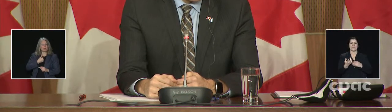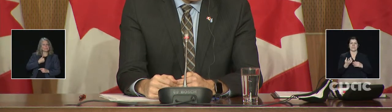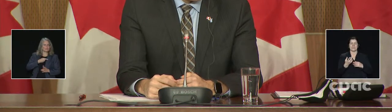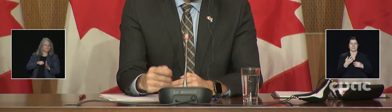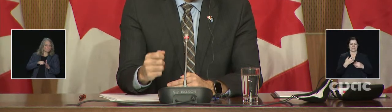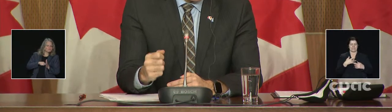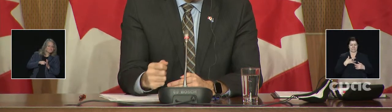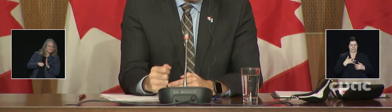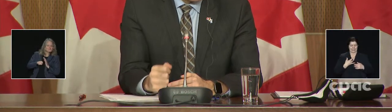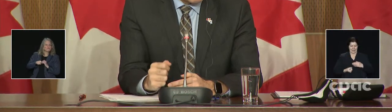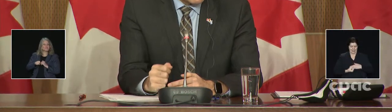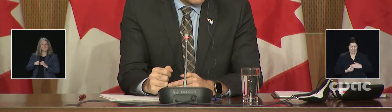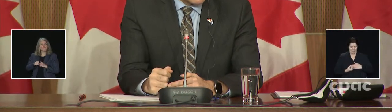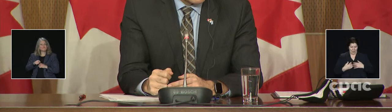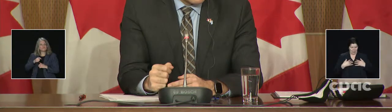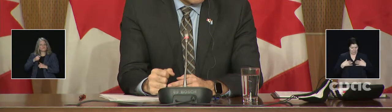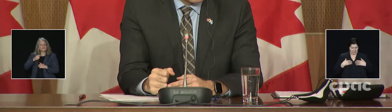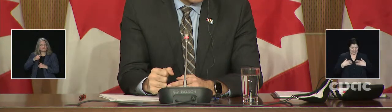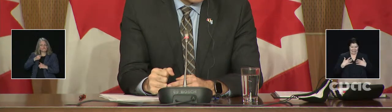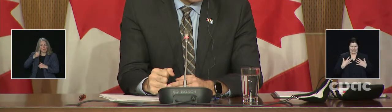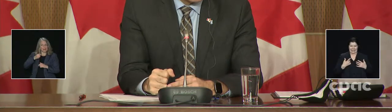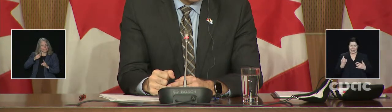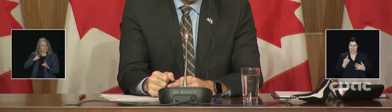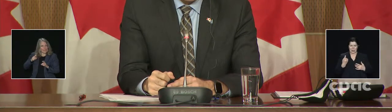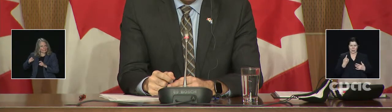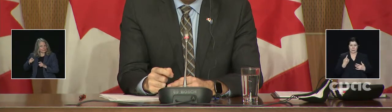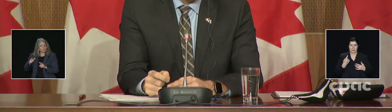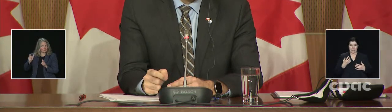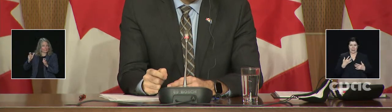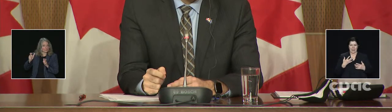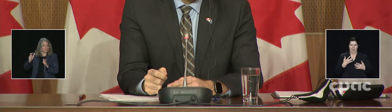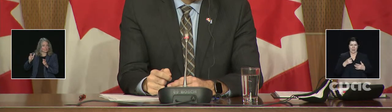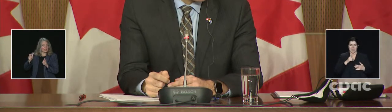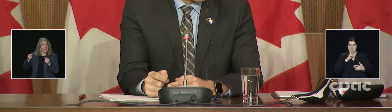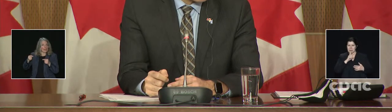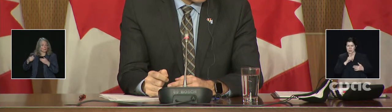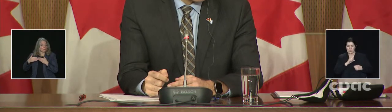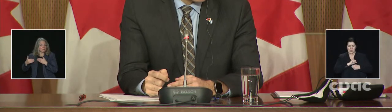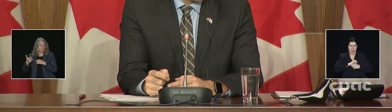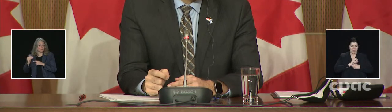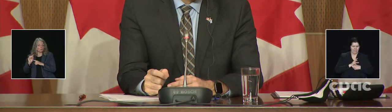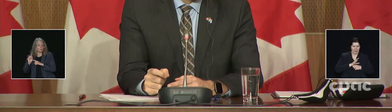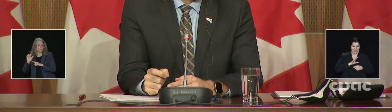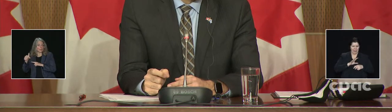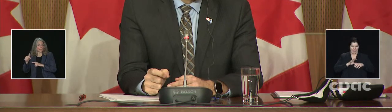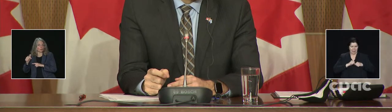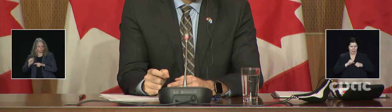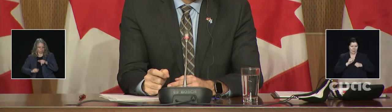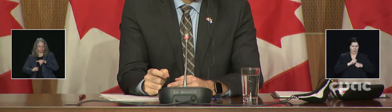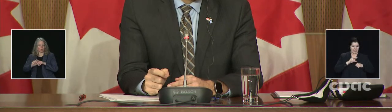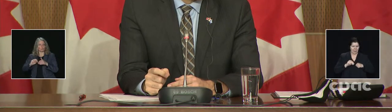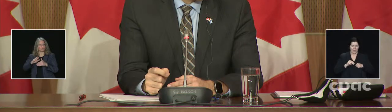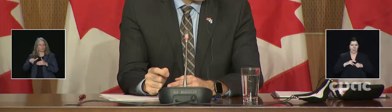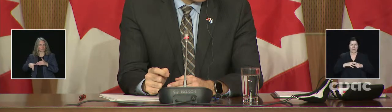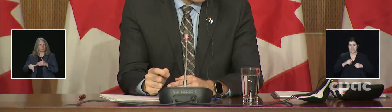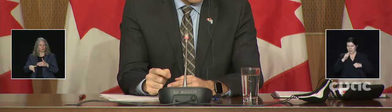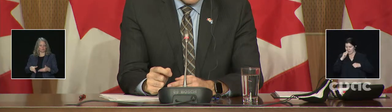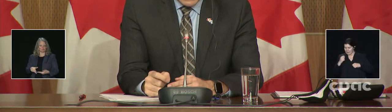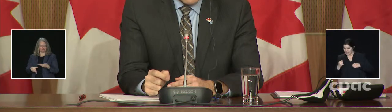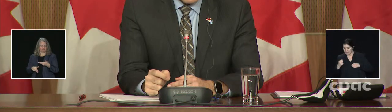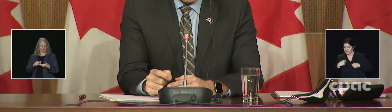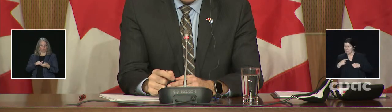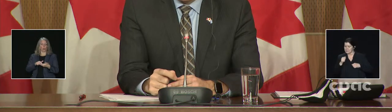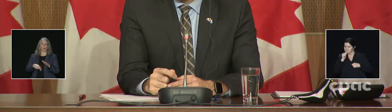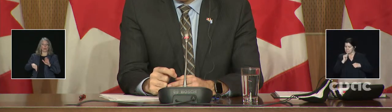of COVID-19, and you take that rapid test immediately, and in 15 minutes you get the result. Now, if that result